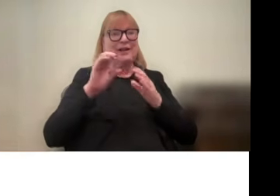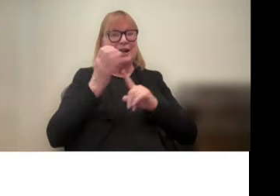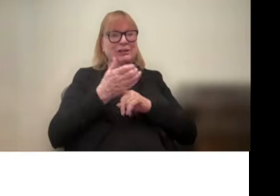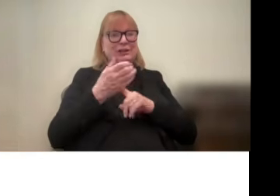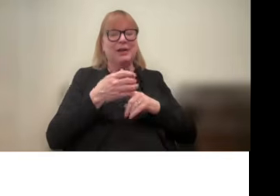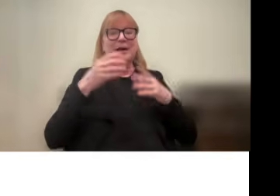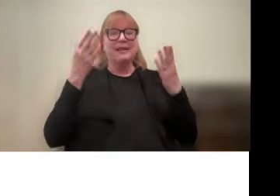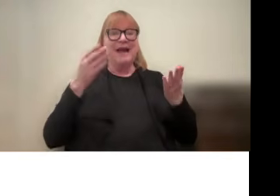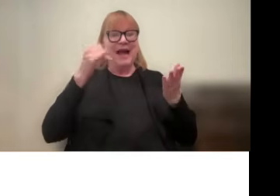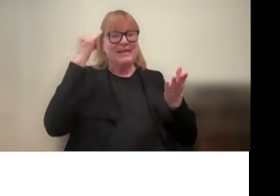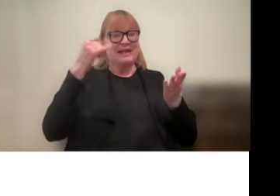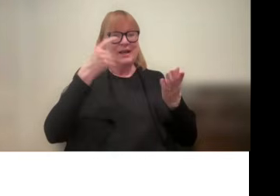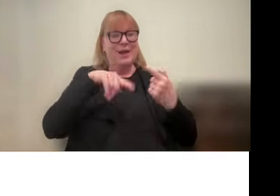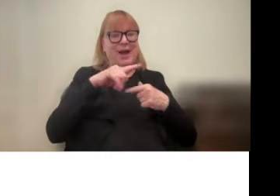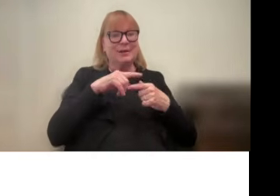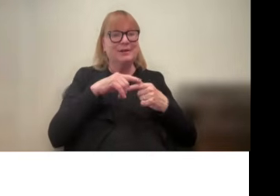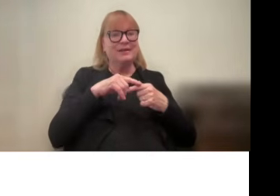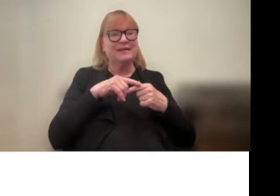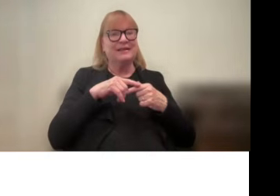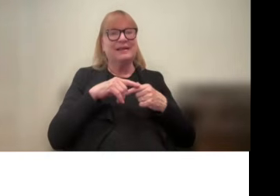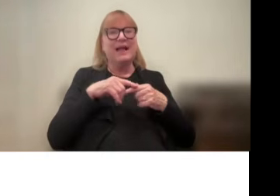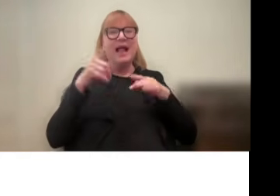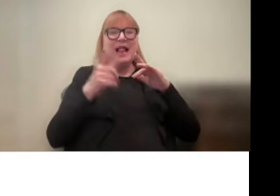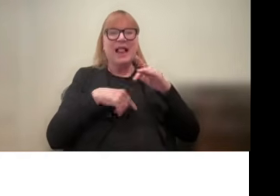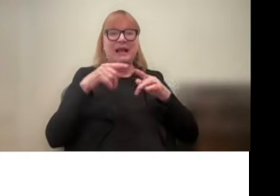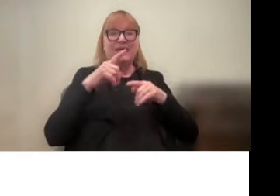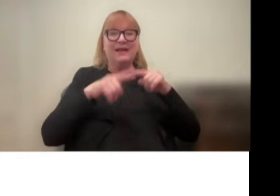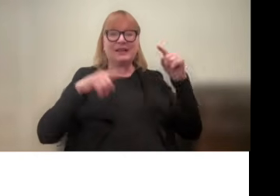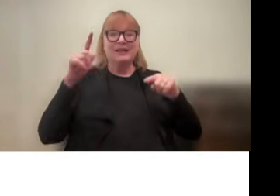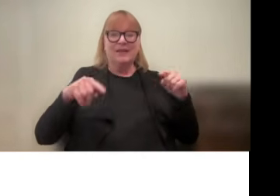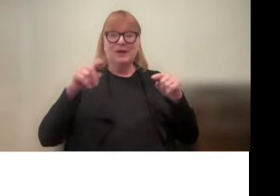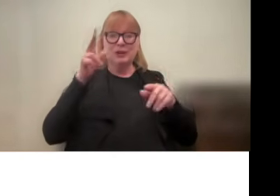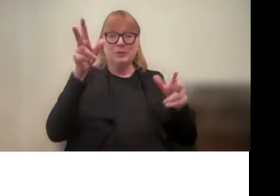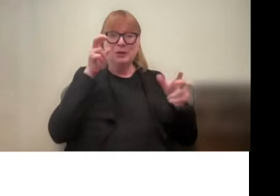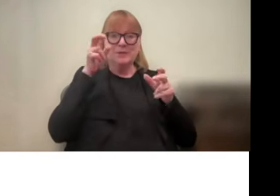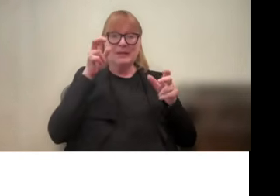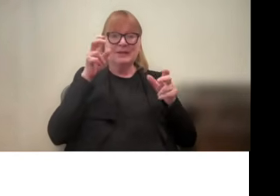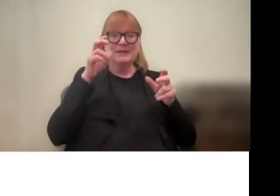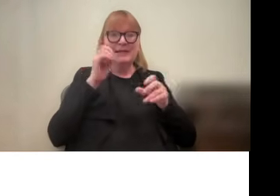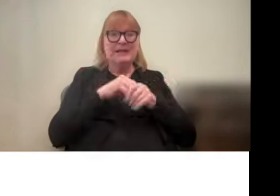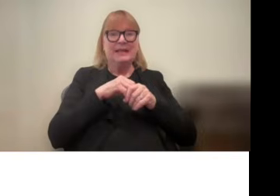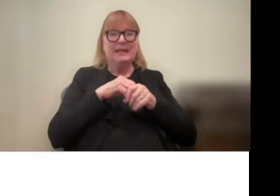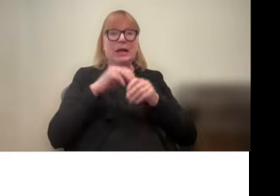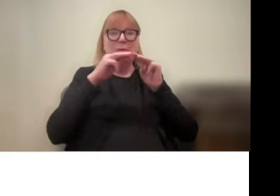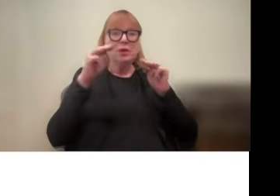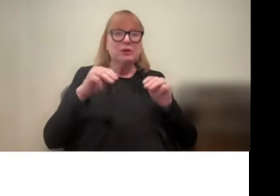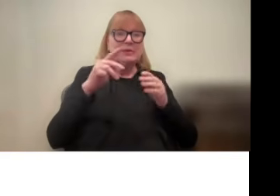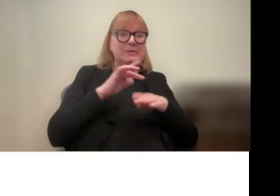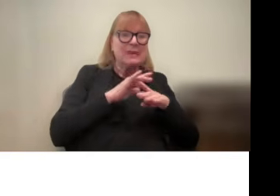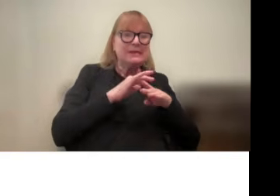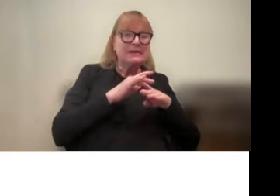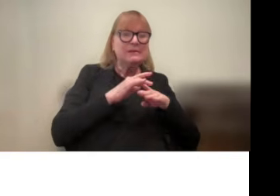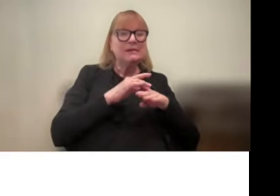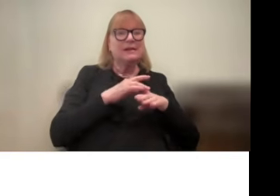So this idea around a lack of diverse perspectives in um, museum spaces